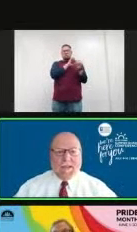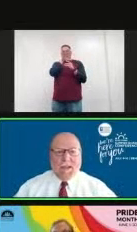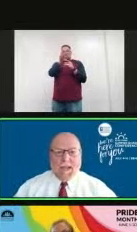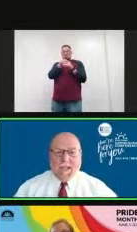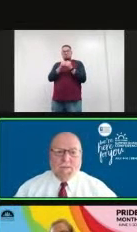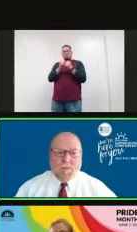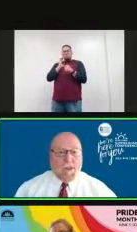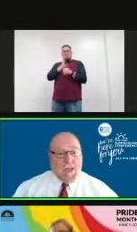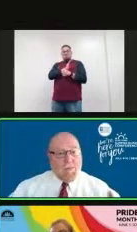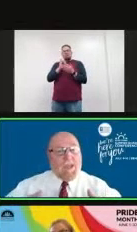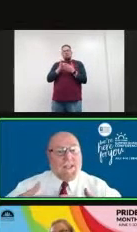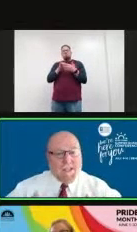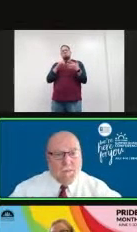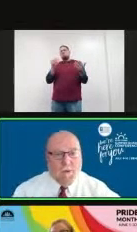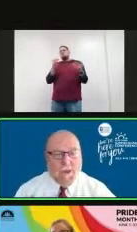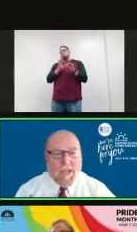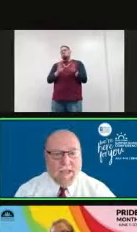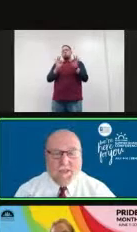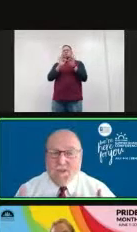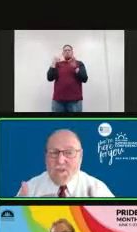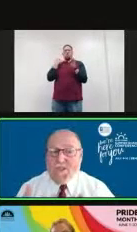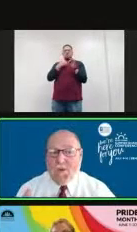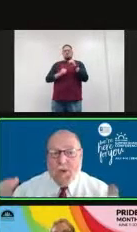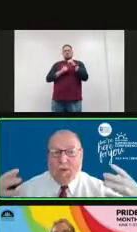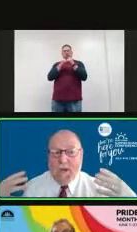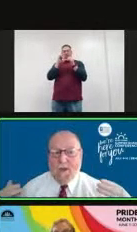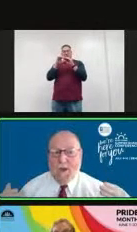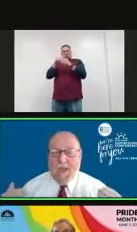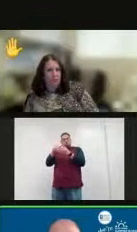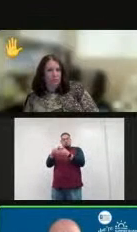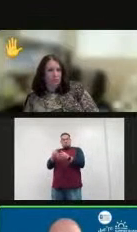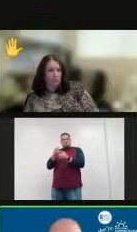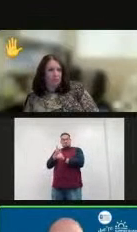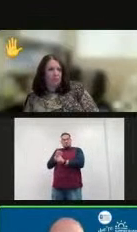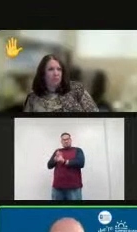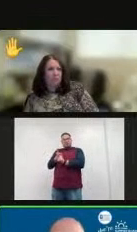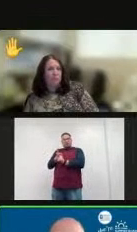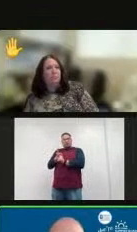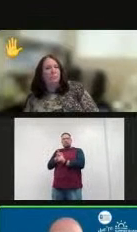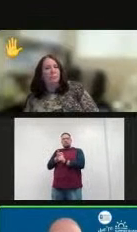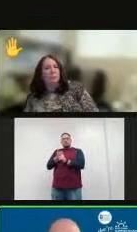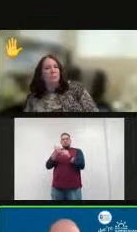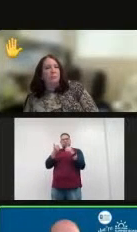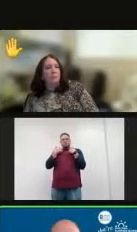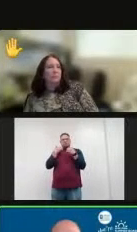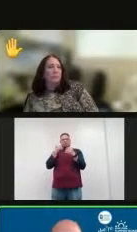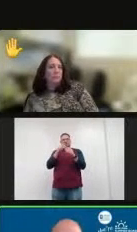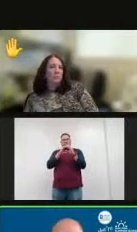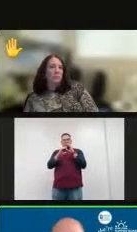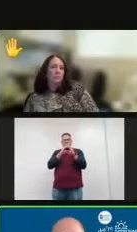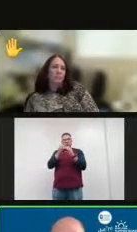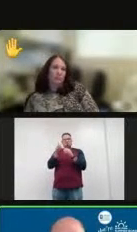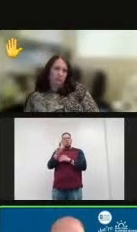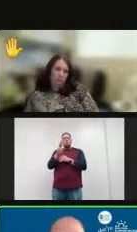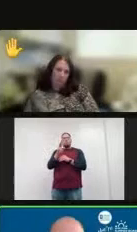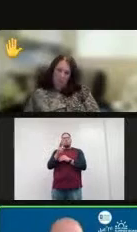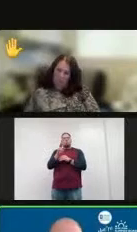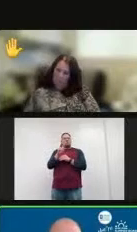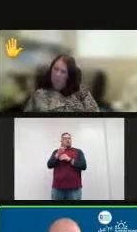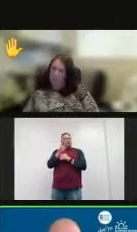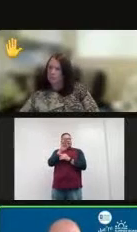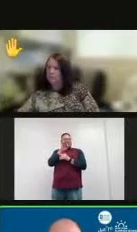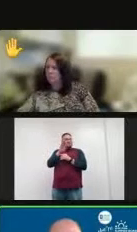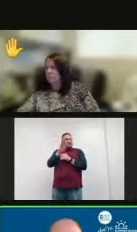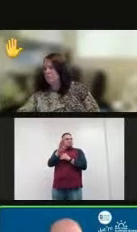it, it's important that we support that institution. So when you're having these conversations, or you're on Facebook and